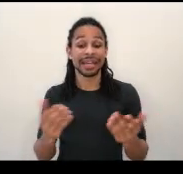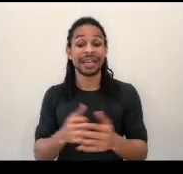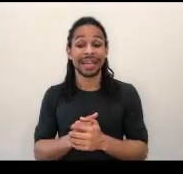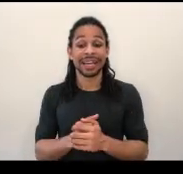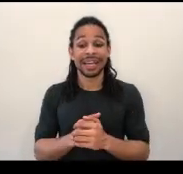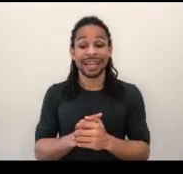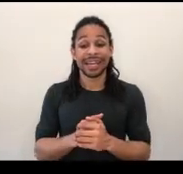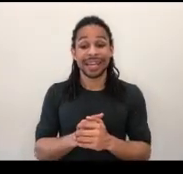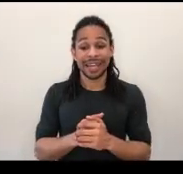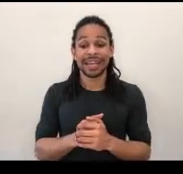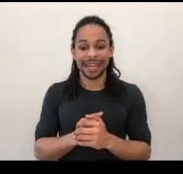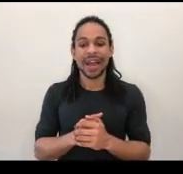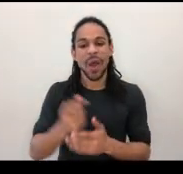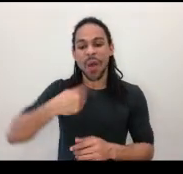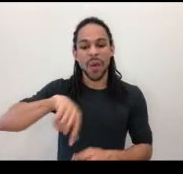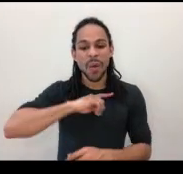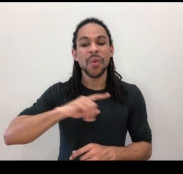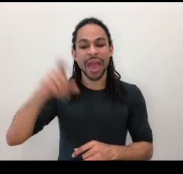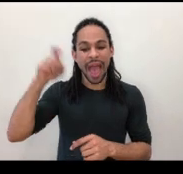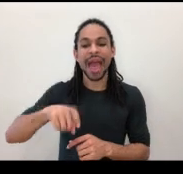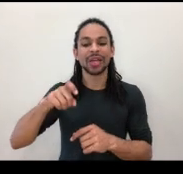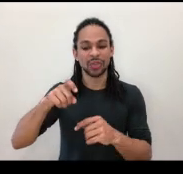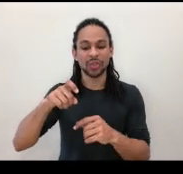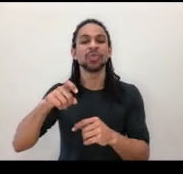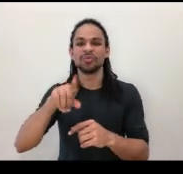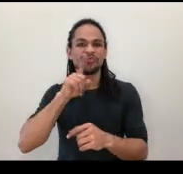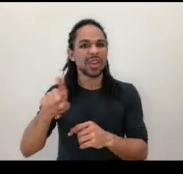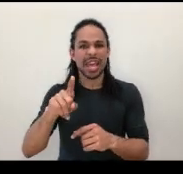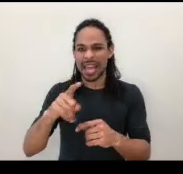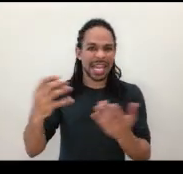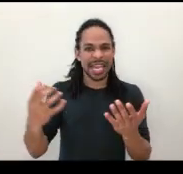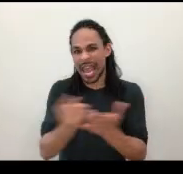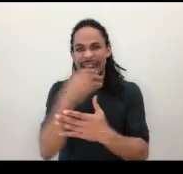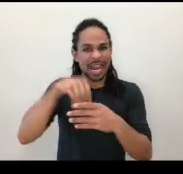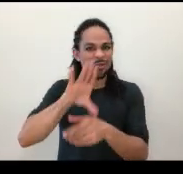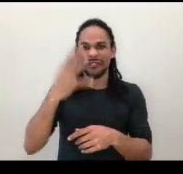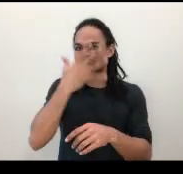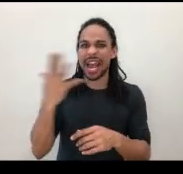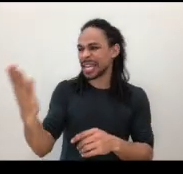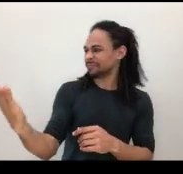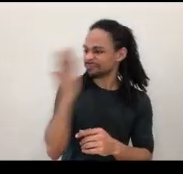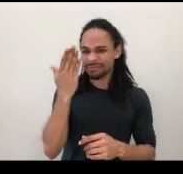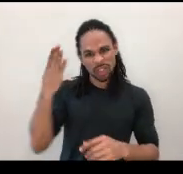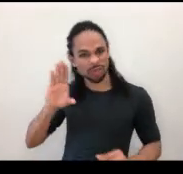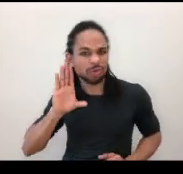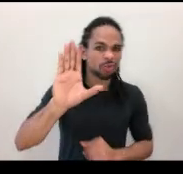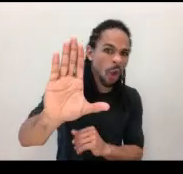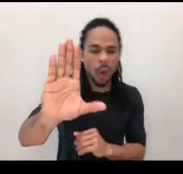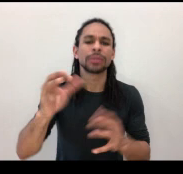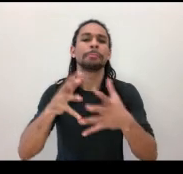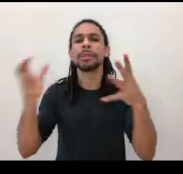It was like we tried to get it like in your face and